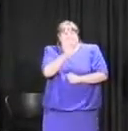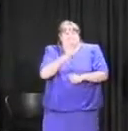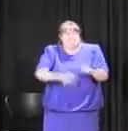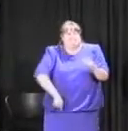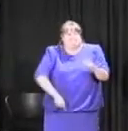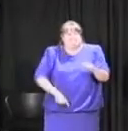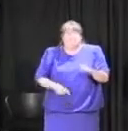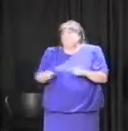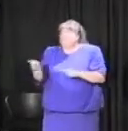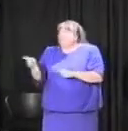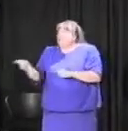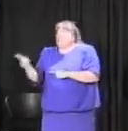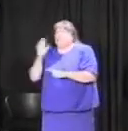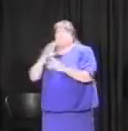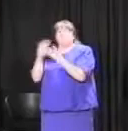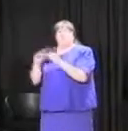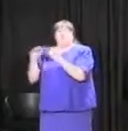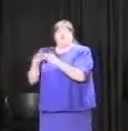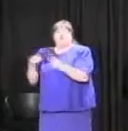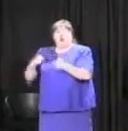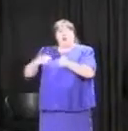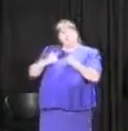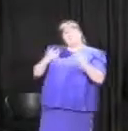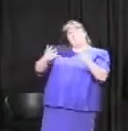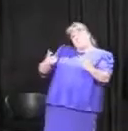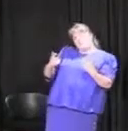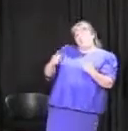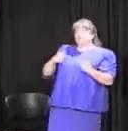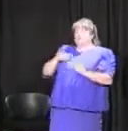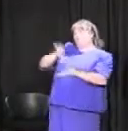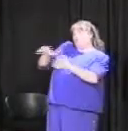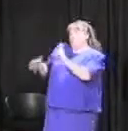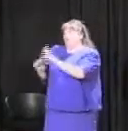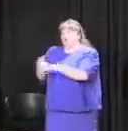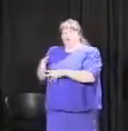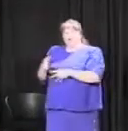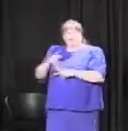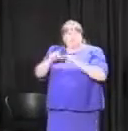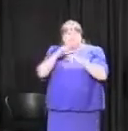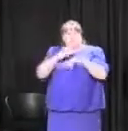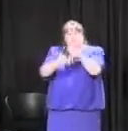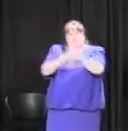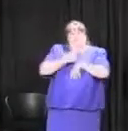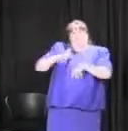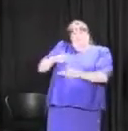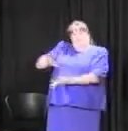He'd say I'd seduced him, he'd say I'd wanted it, and everybody would blame me for doing that to him and his family.